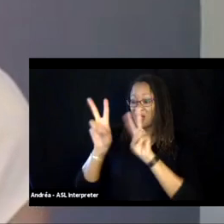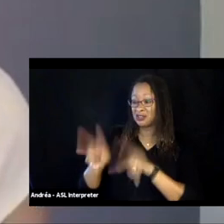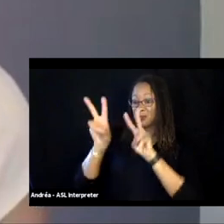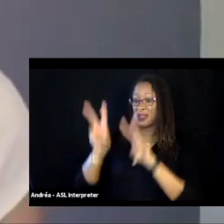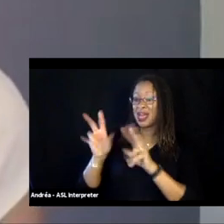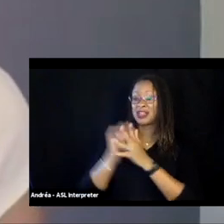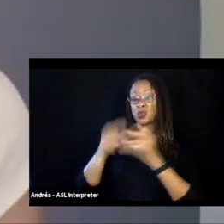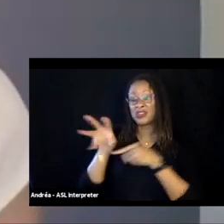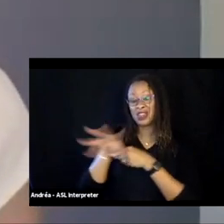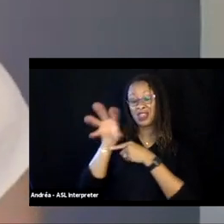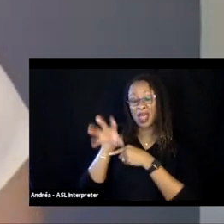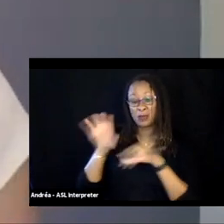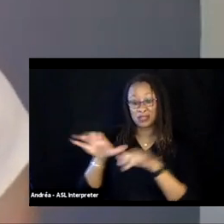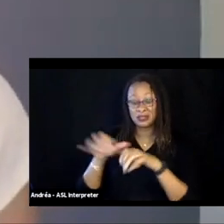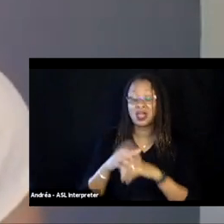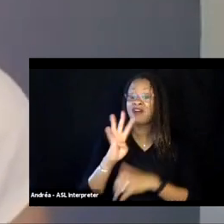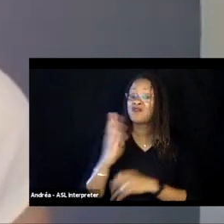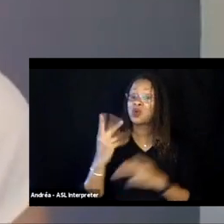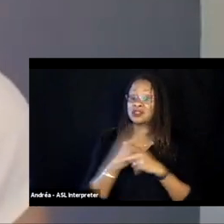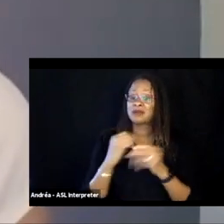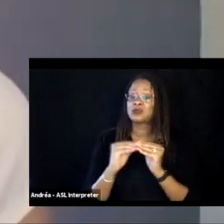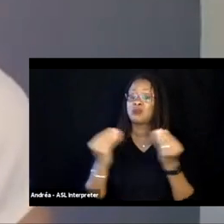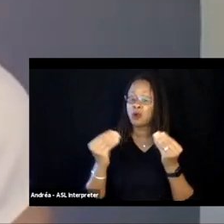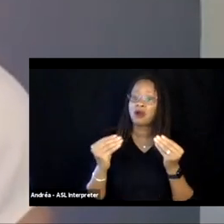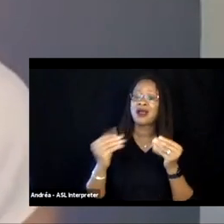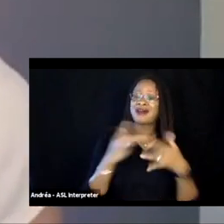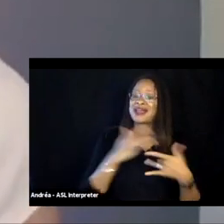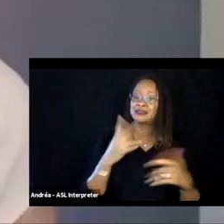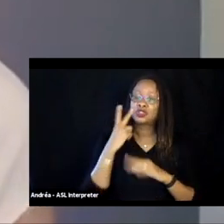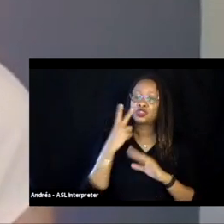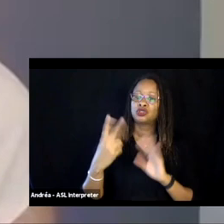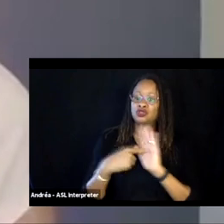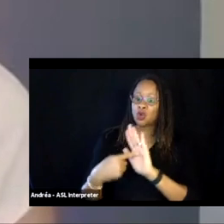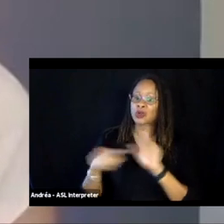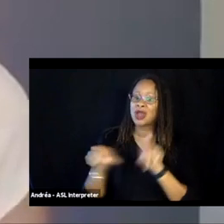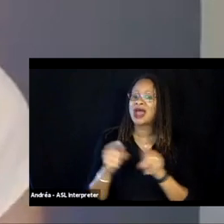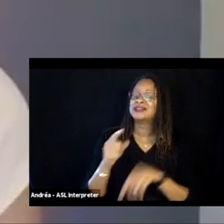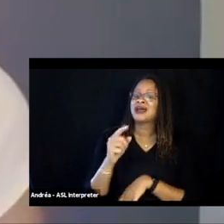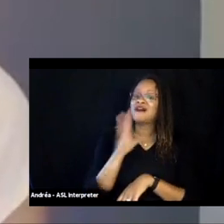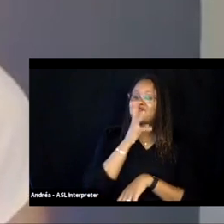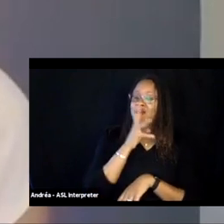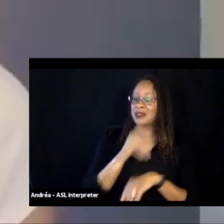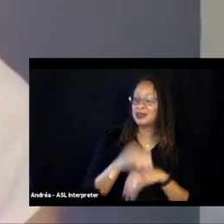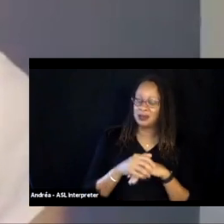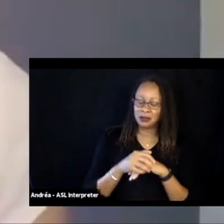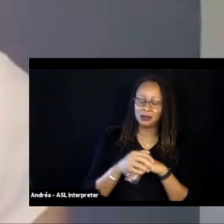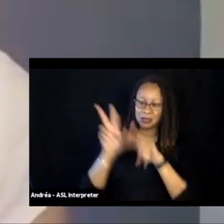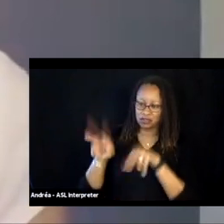does. And 4 times more likely to be shown as verbally objectified, which is what other characters in the ad would